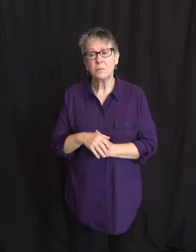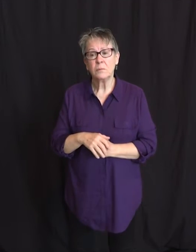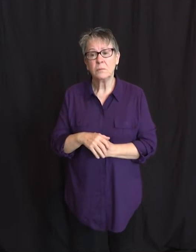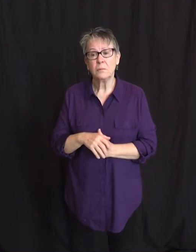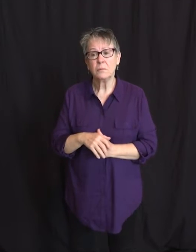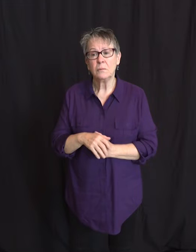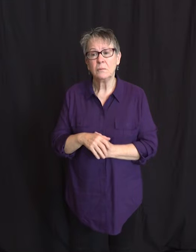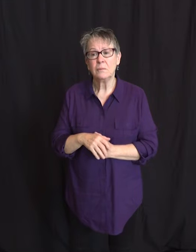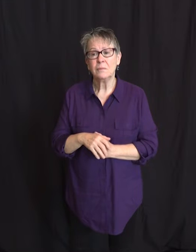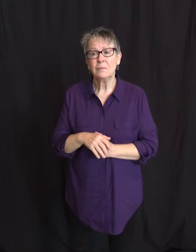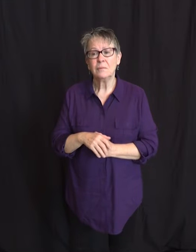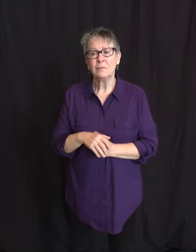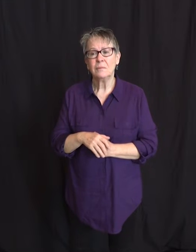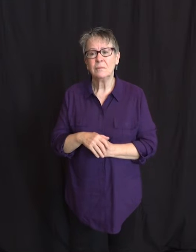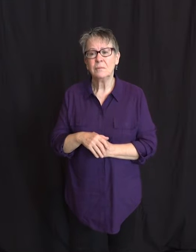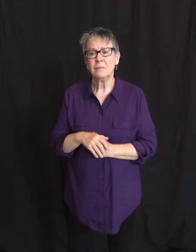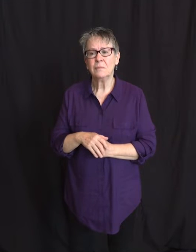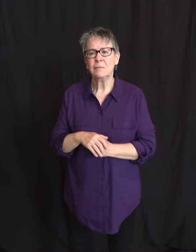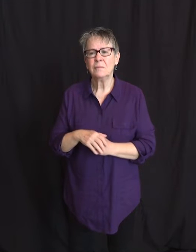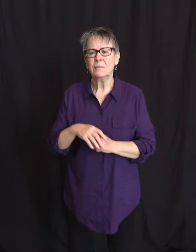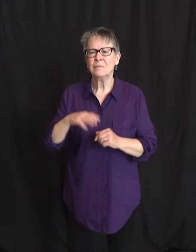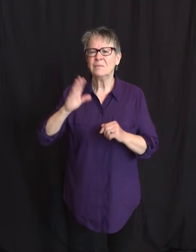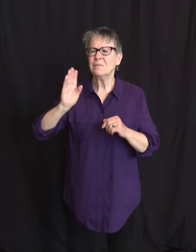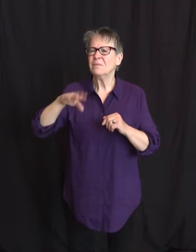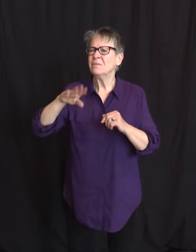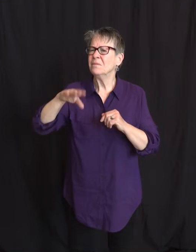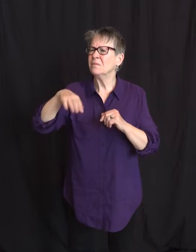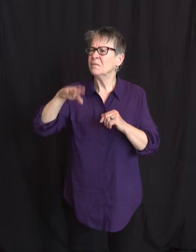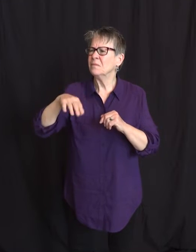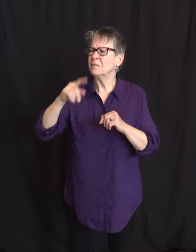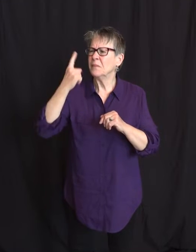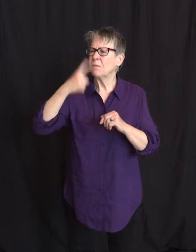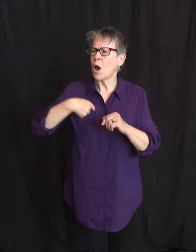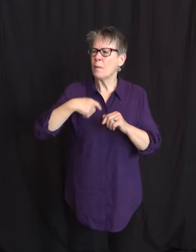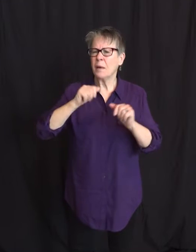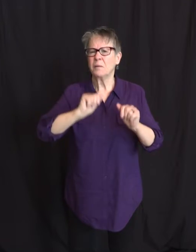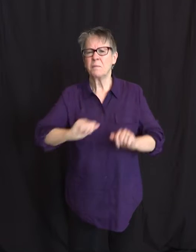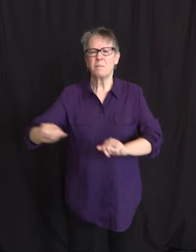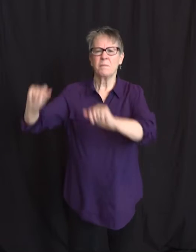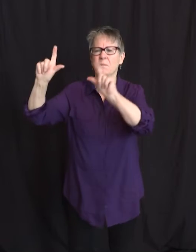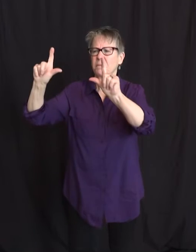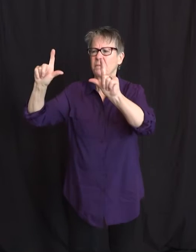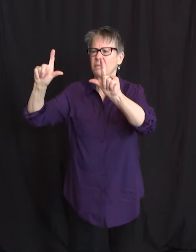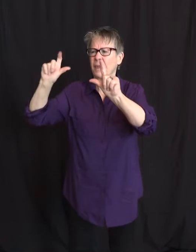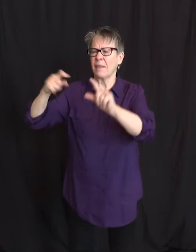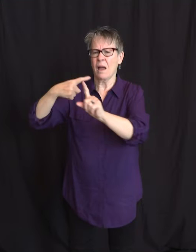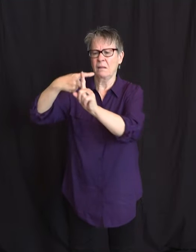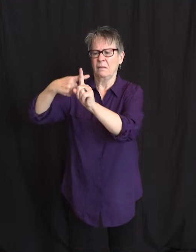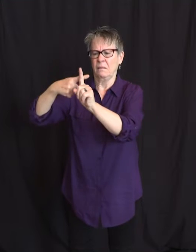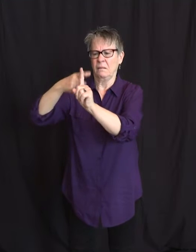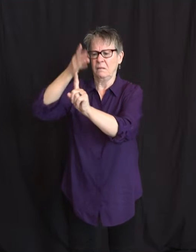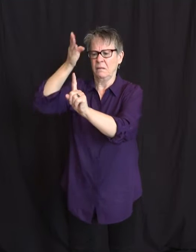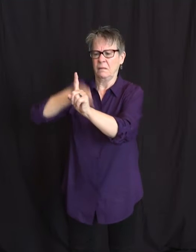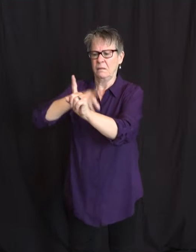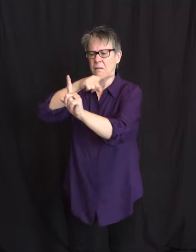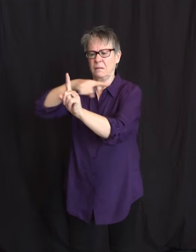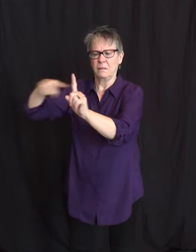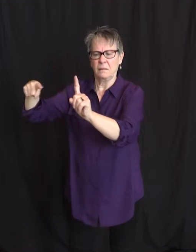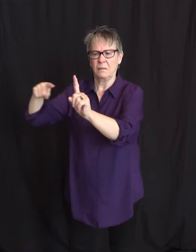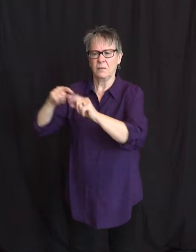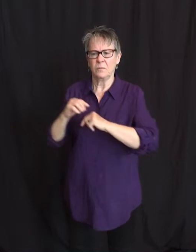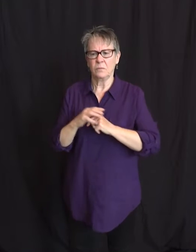Mahan, the risk, low risk chart? Yeah, so I think you should probably assume that